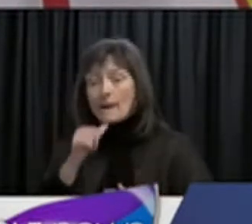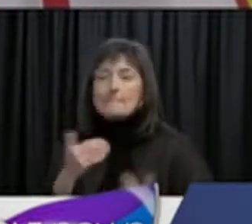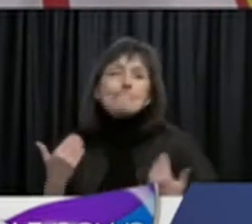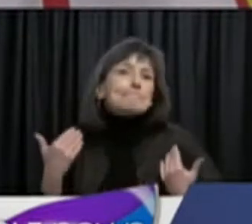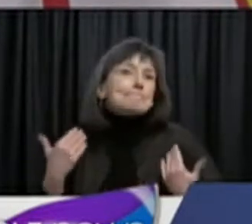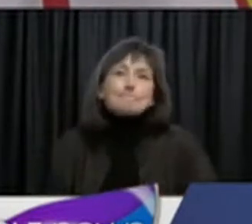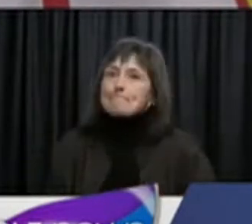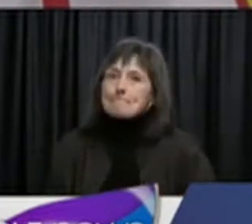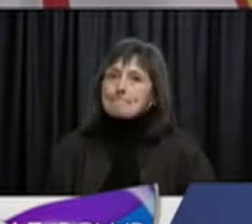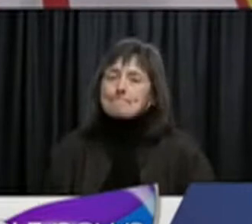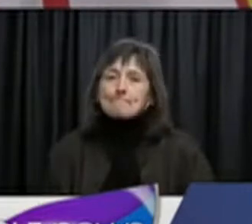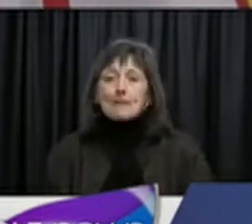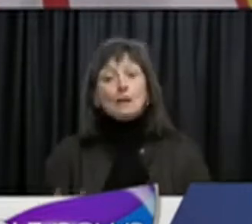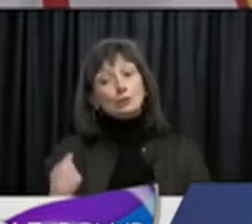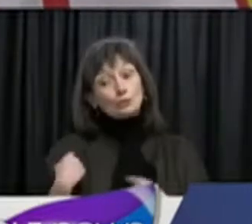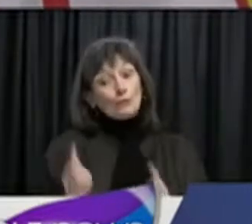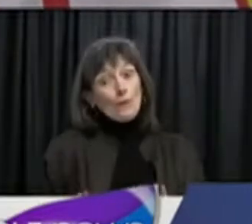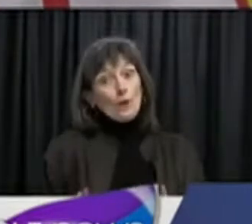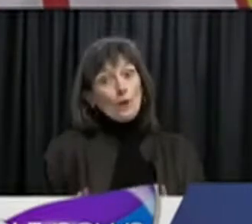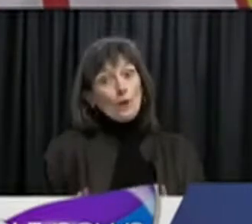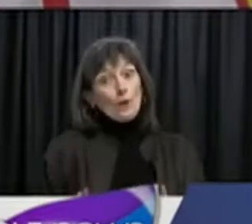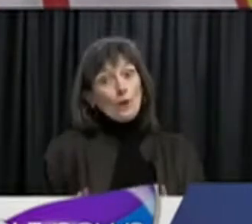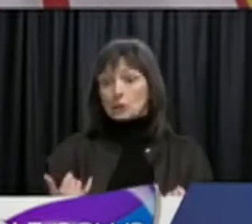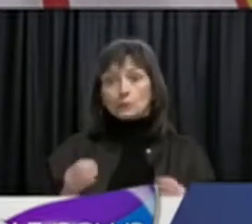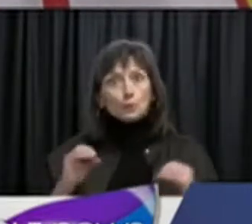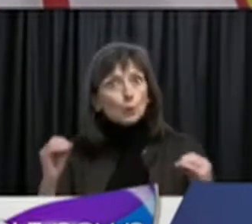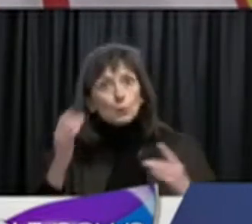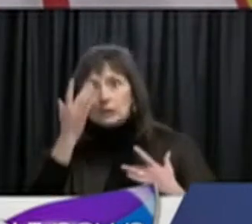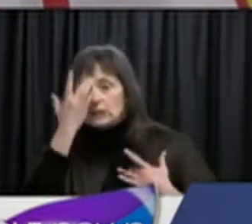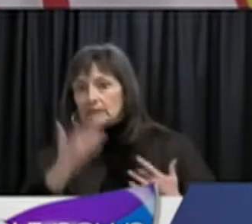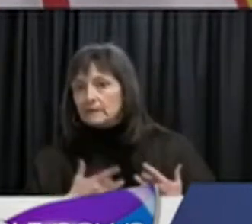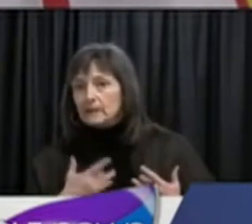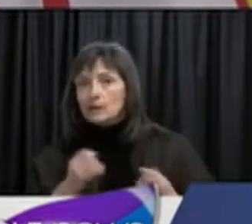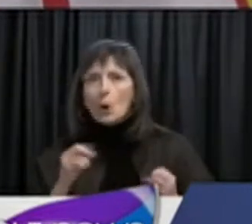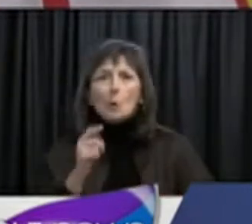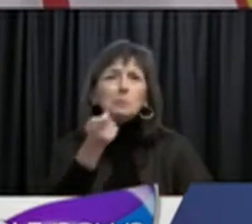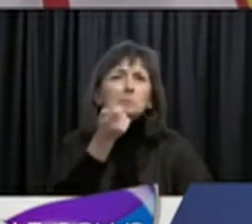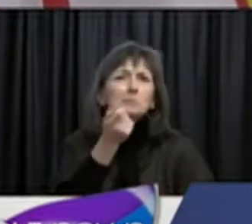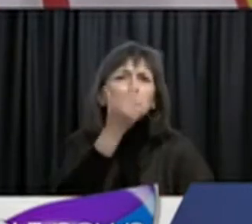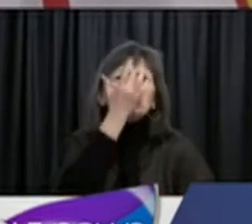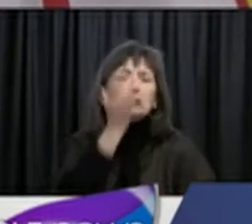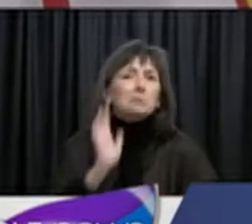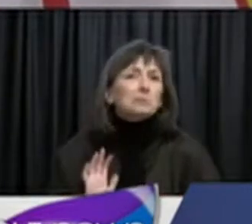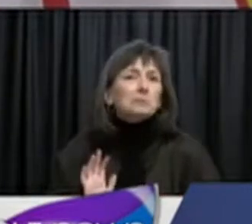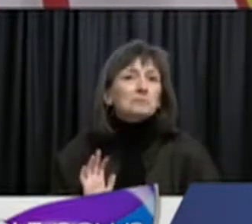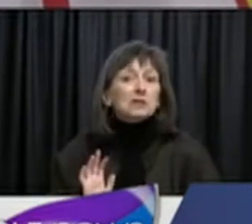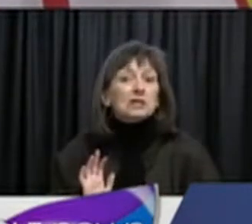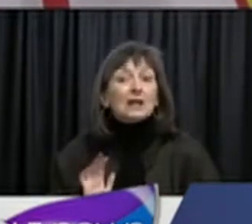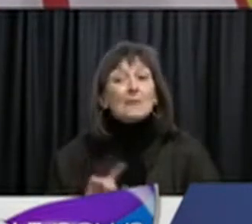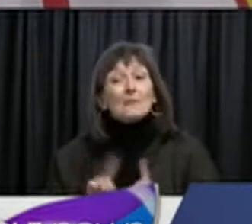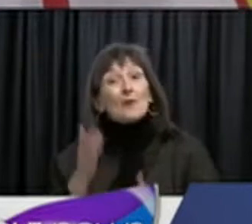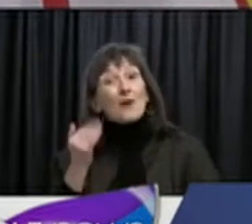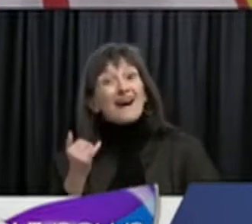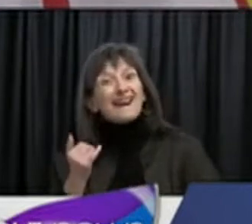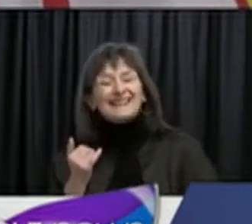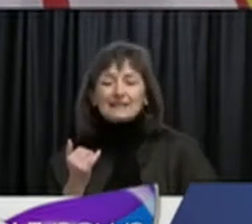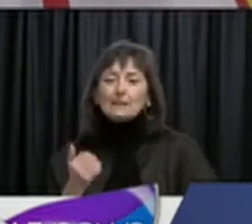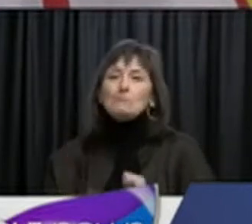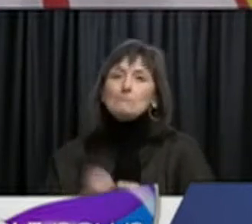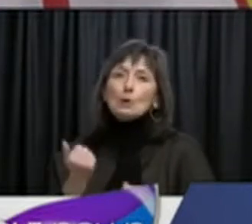province have been mild or even had no symptoms, this could be because most of the affected individuals are